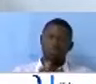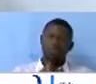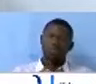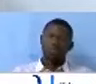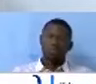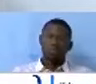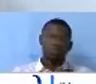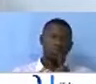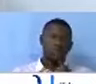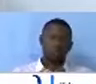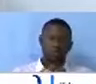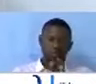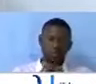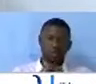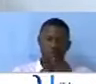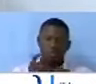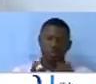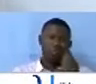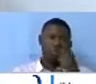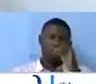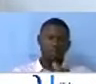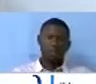were